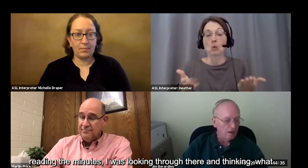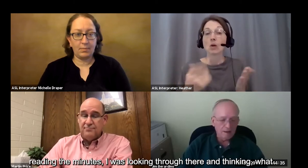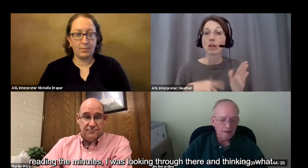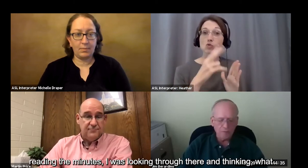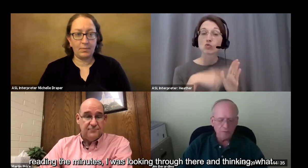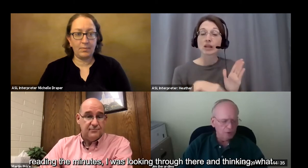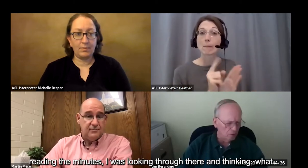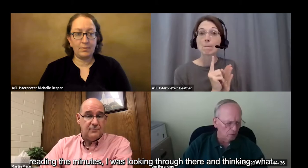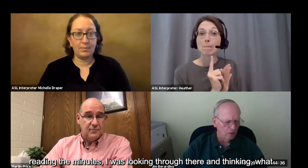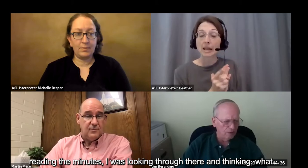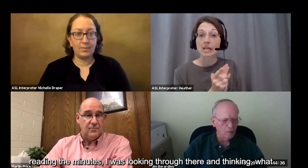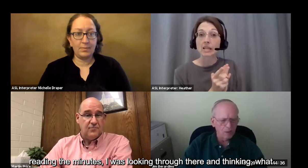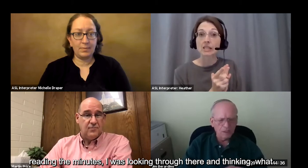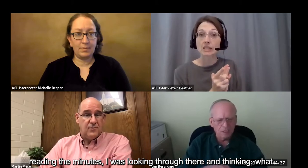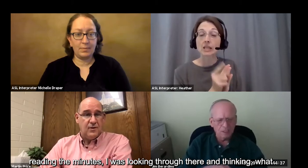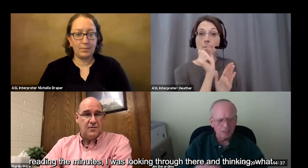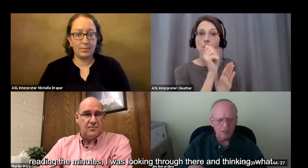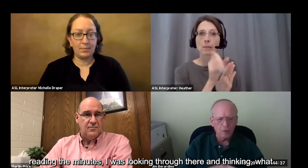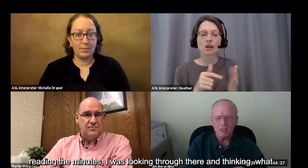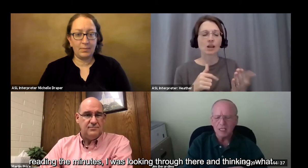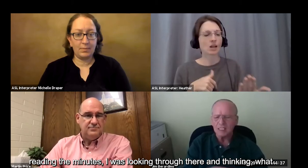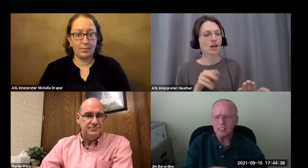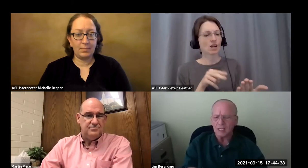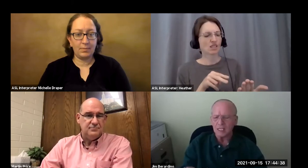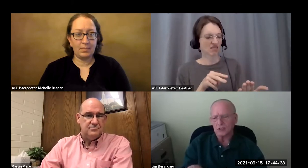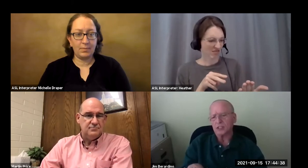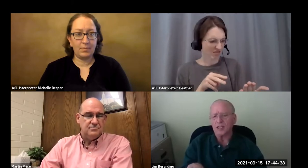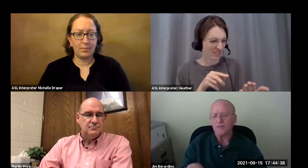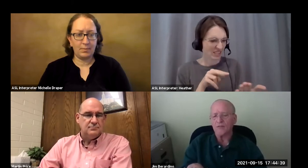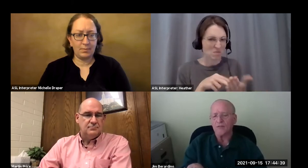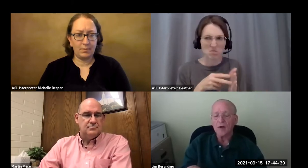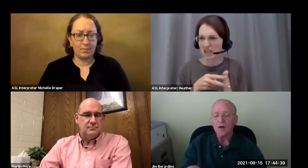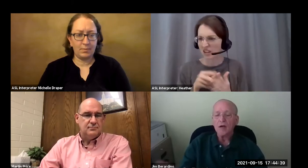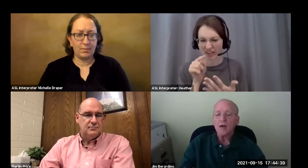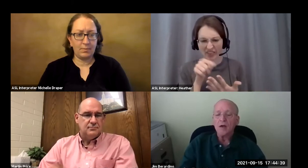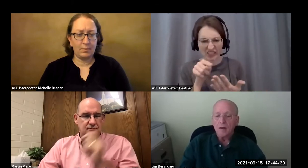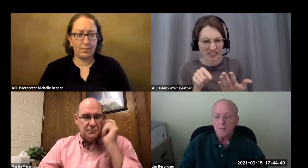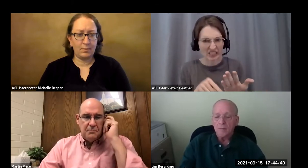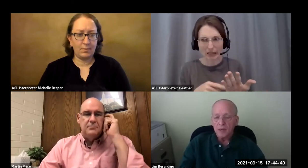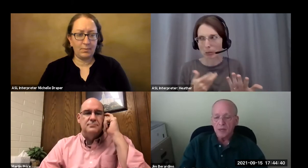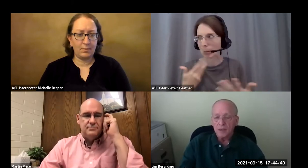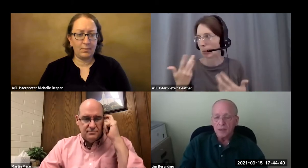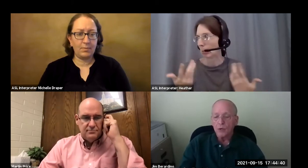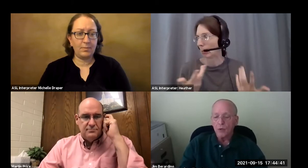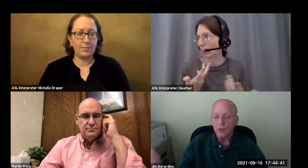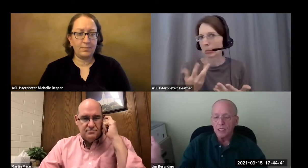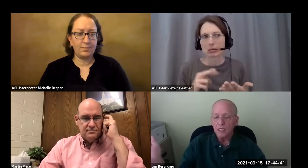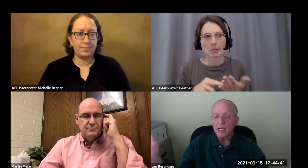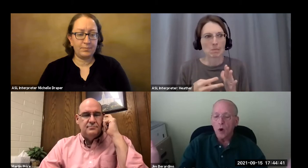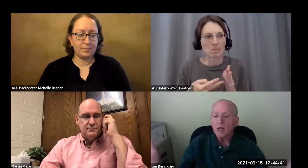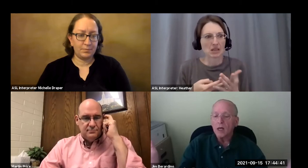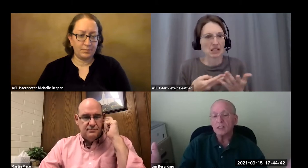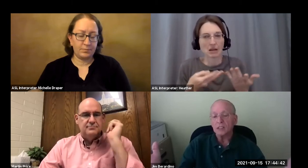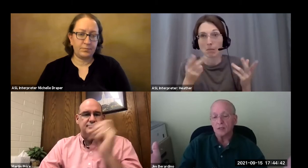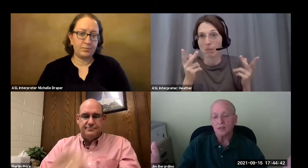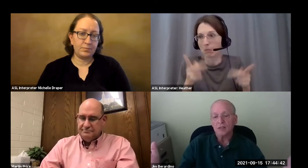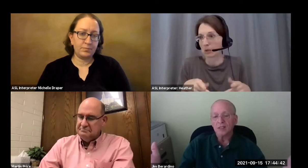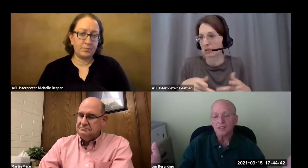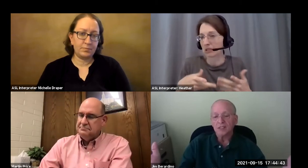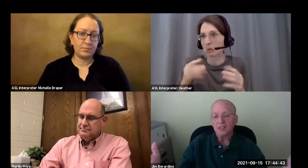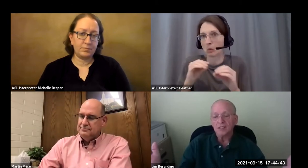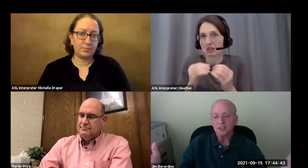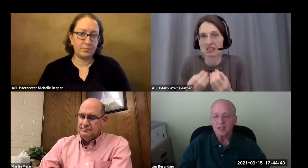minutes, I was looking through there and thinking, what does this mean? What do these initials stand for? But I would only need